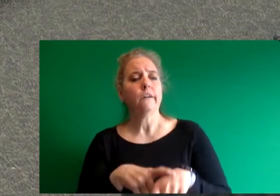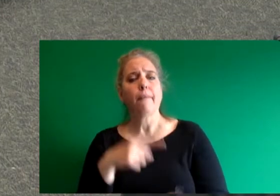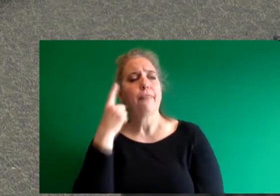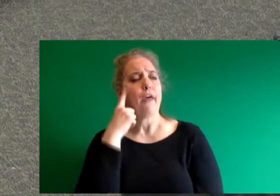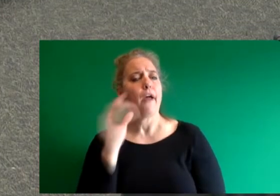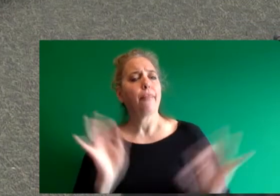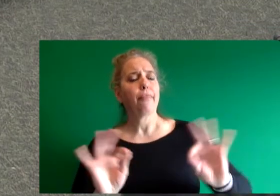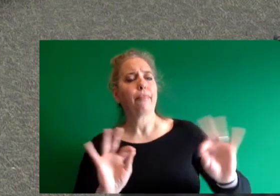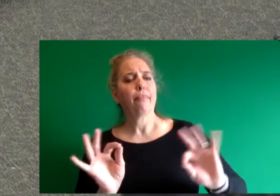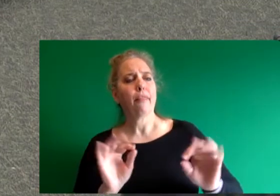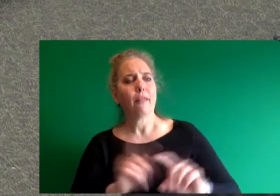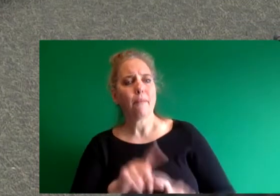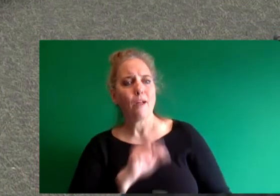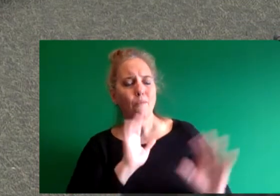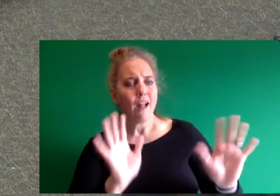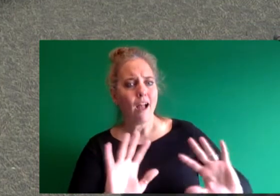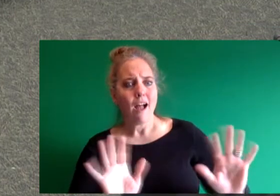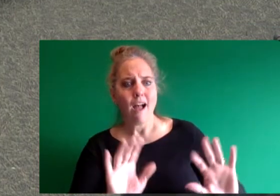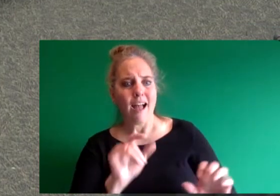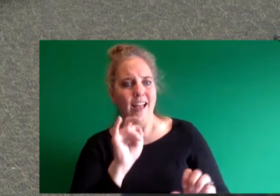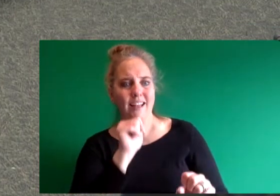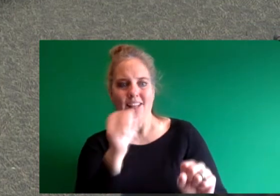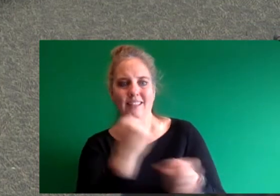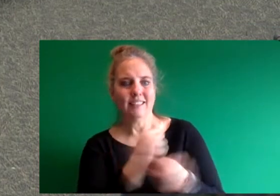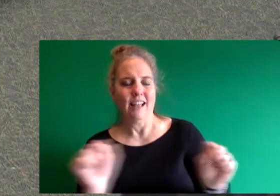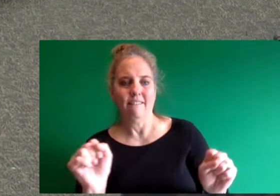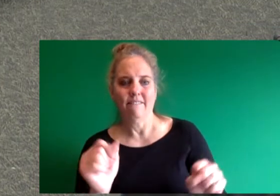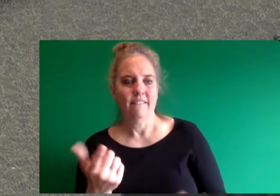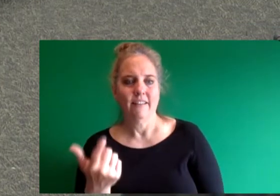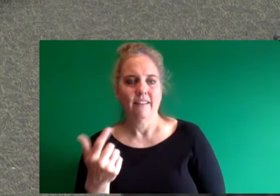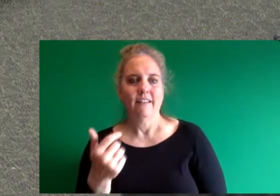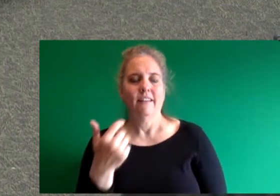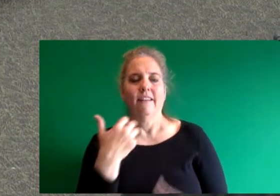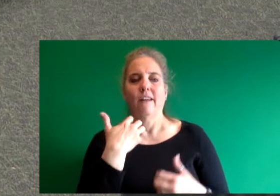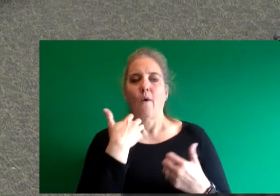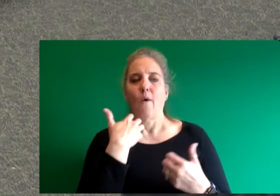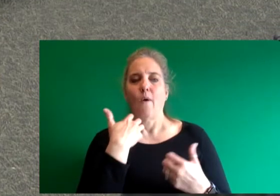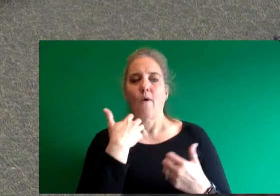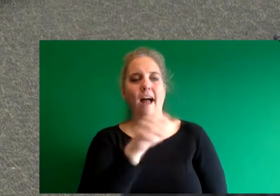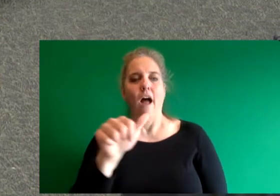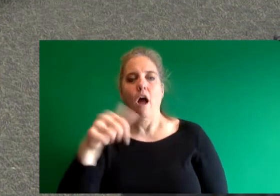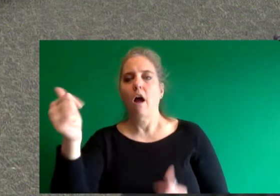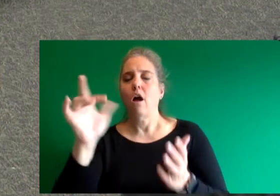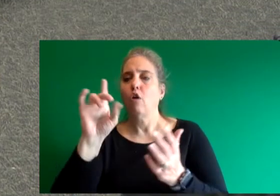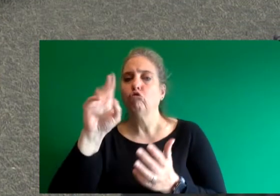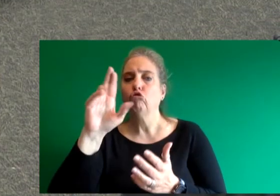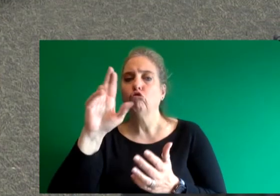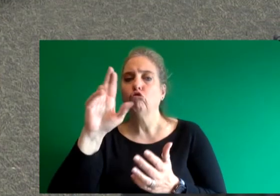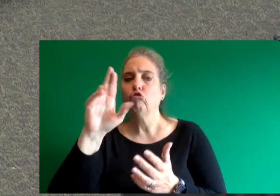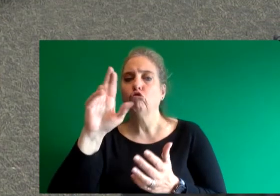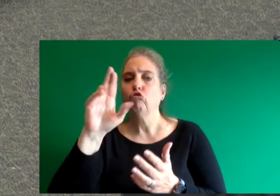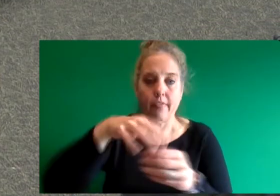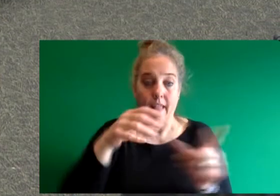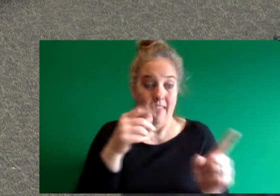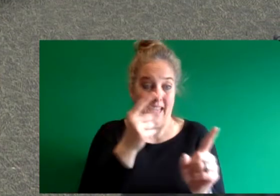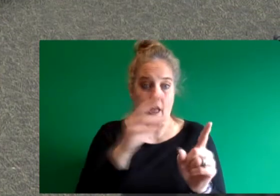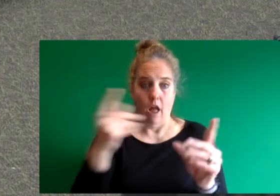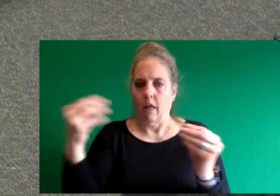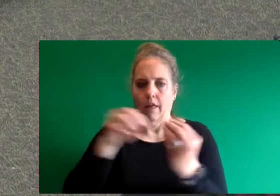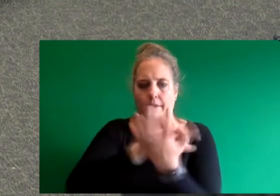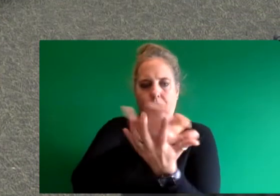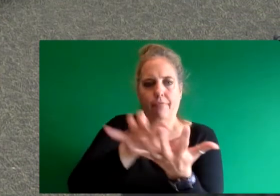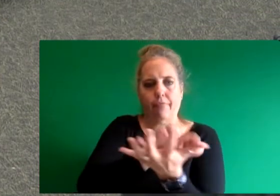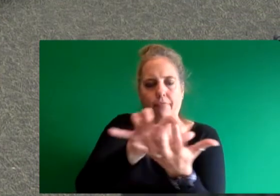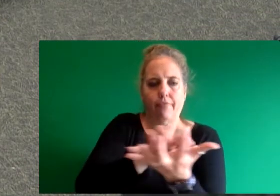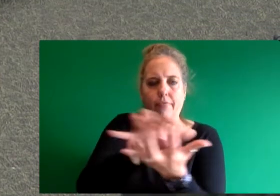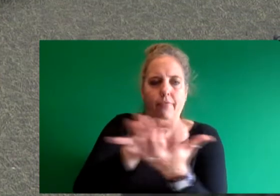parents' cabinet where it might be a safe place to get some drugs, right? Or they might be getting it from their friends where they already got it from their parents where they think